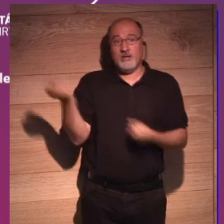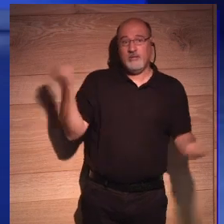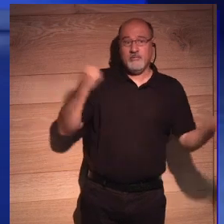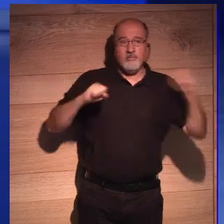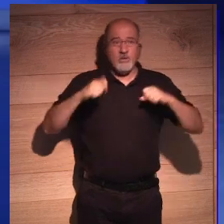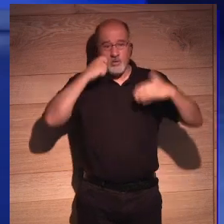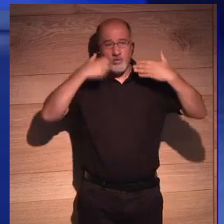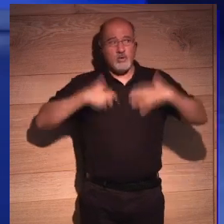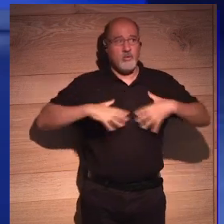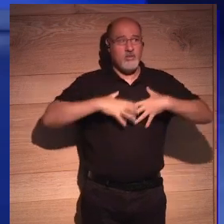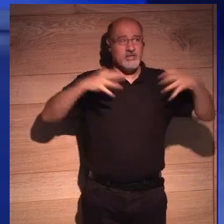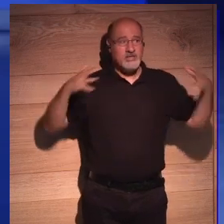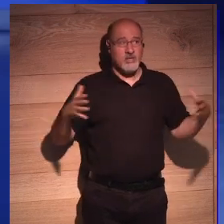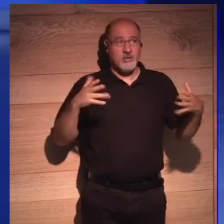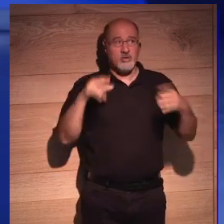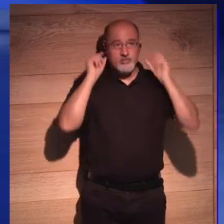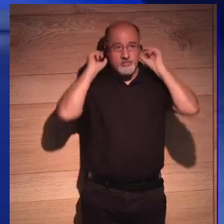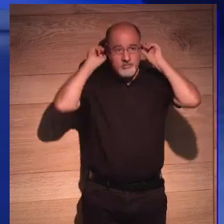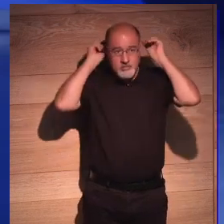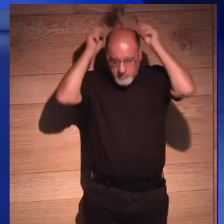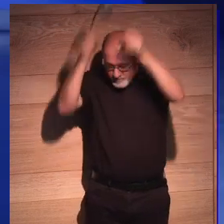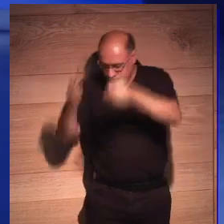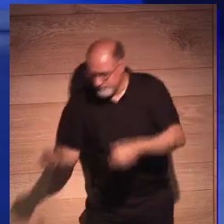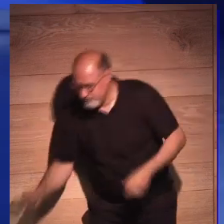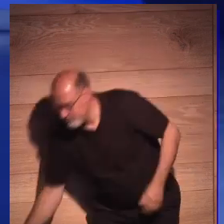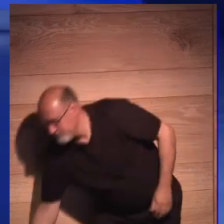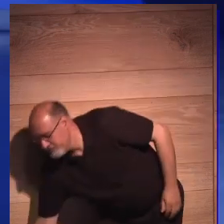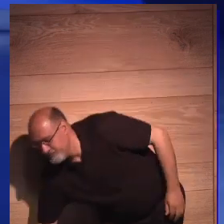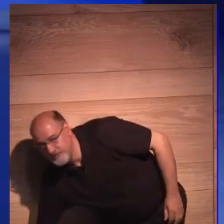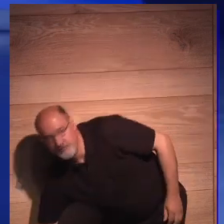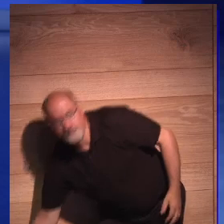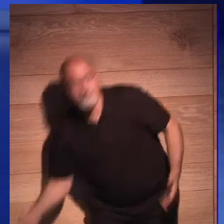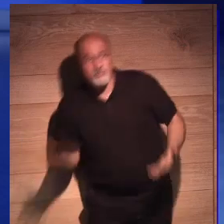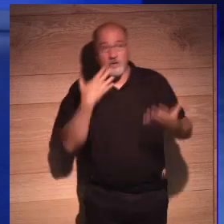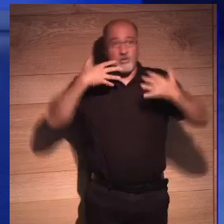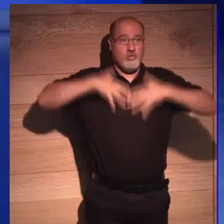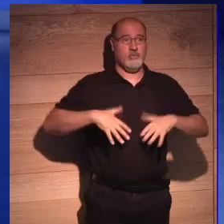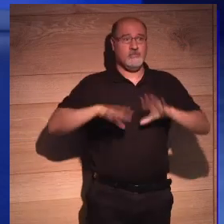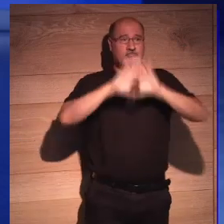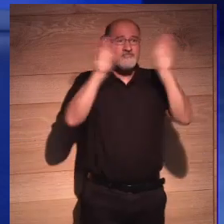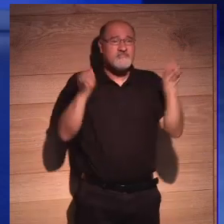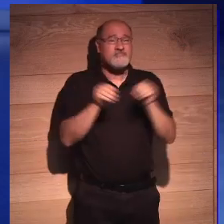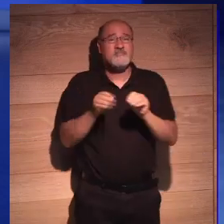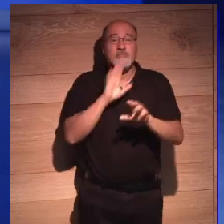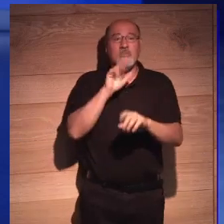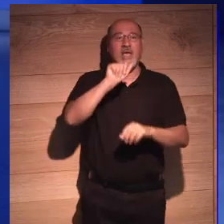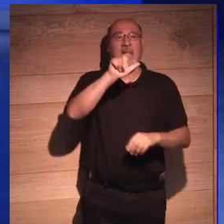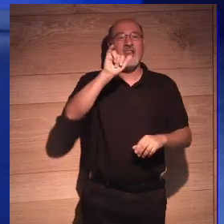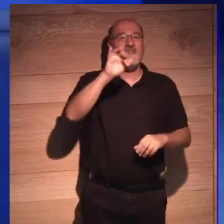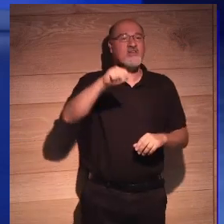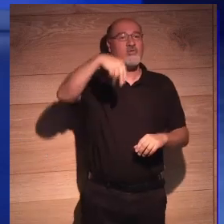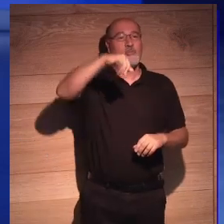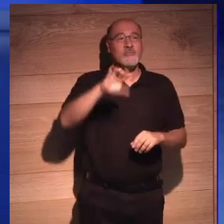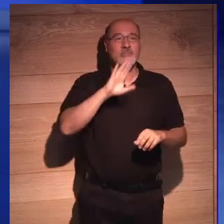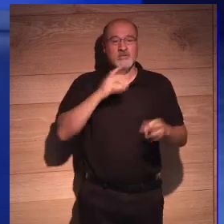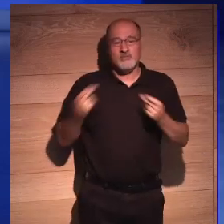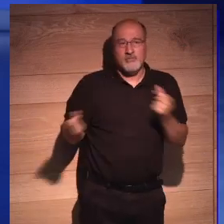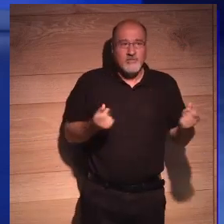we are going to have the performance, the augmented body. Allow me to read it because I don't want to make a mistake. So it's a performance by